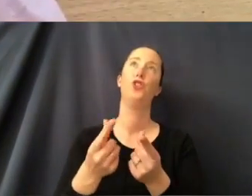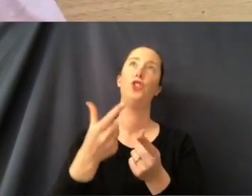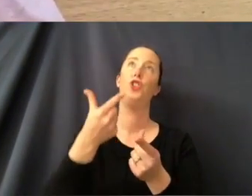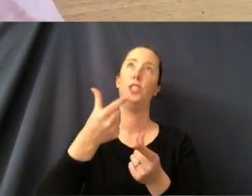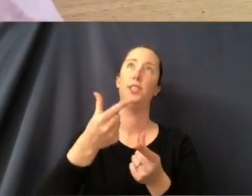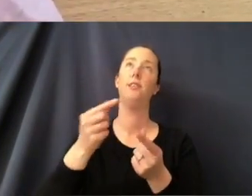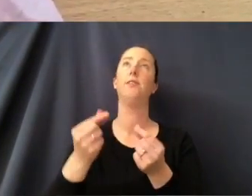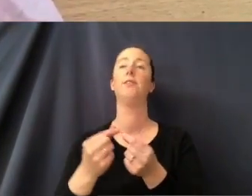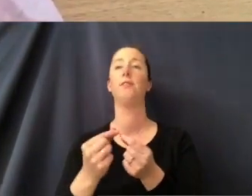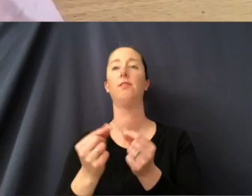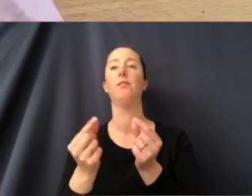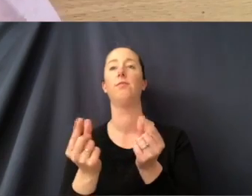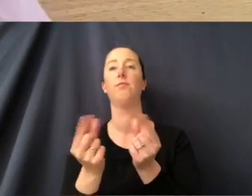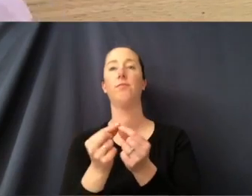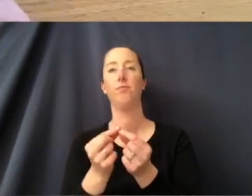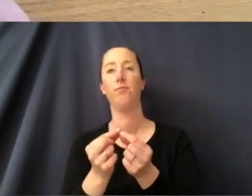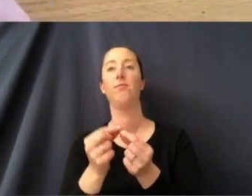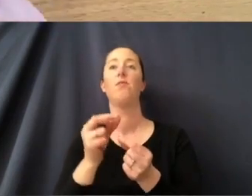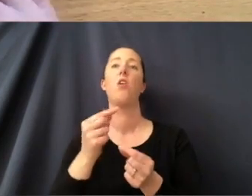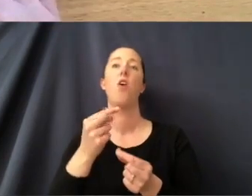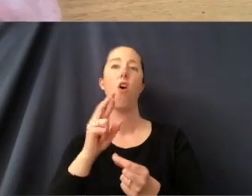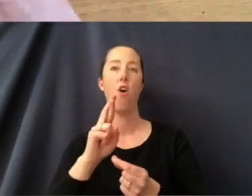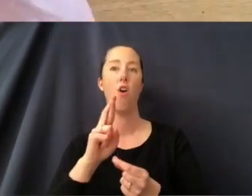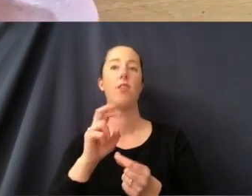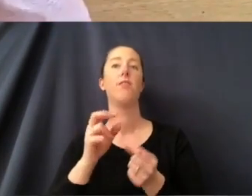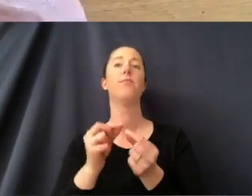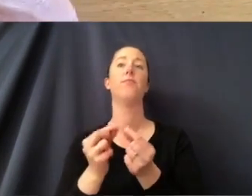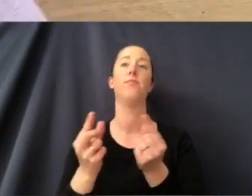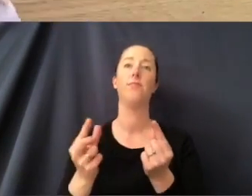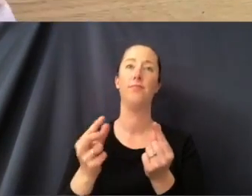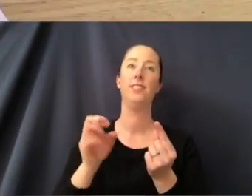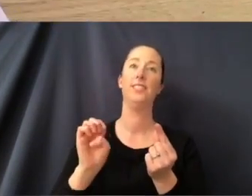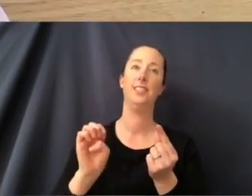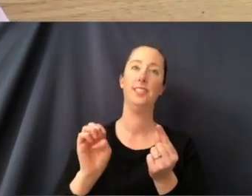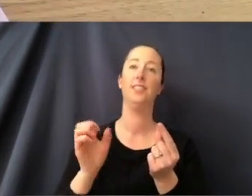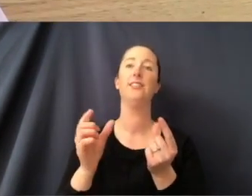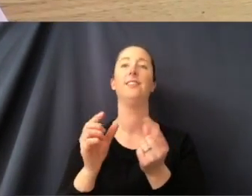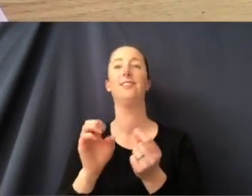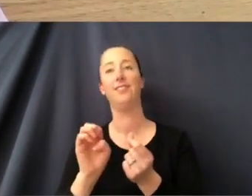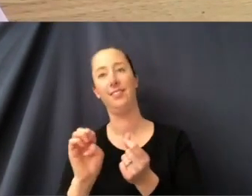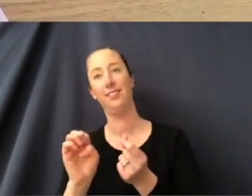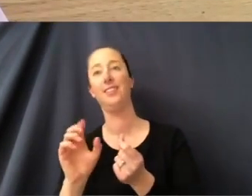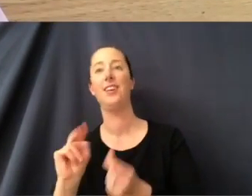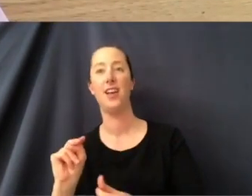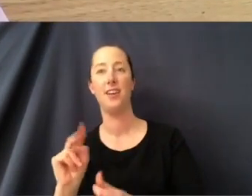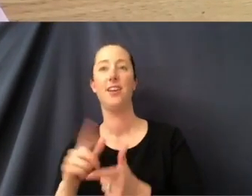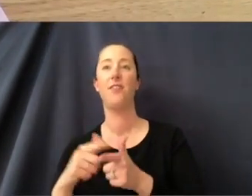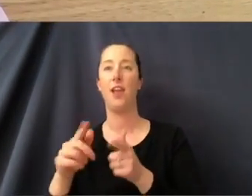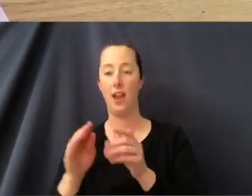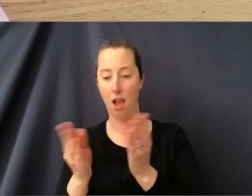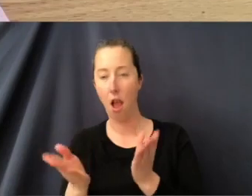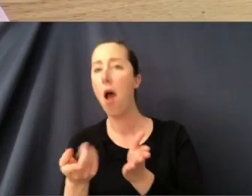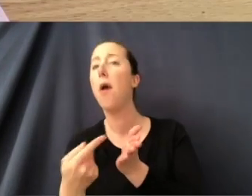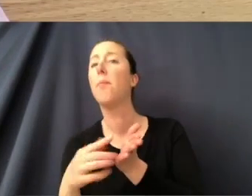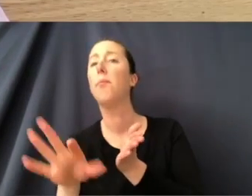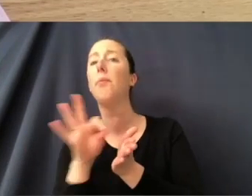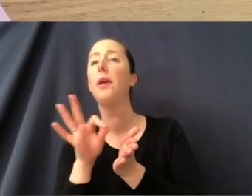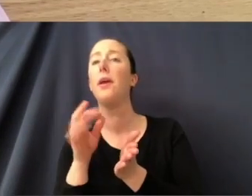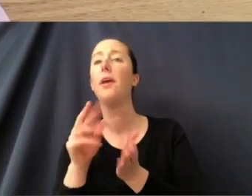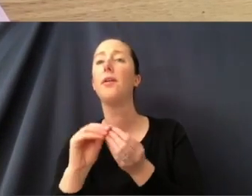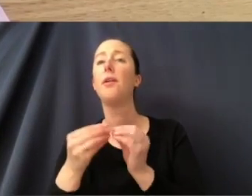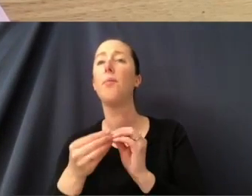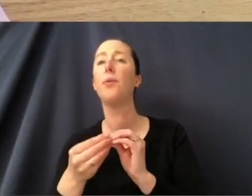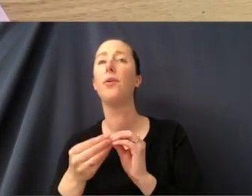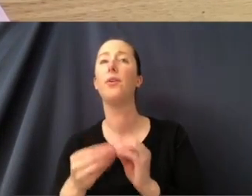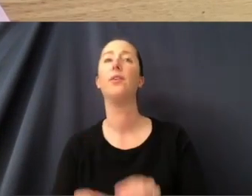And for me, when I do my fortune teller, I have the person pick the number first time, and then the second time, and